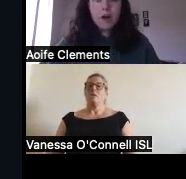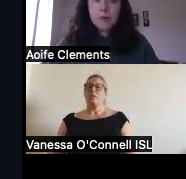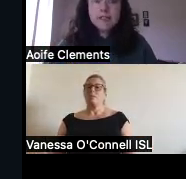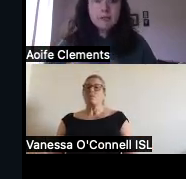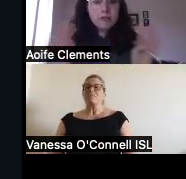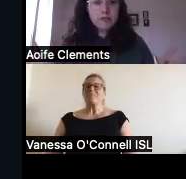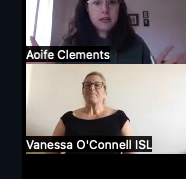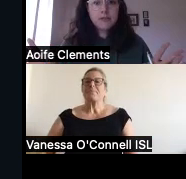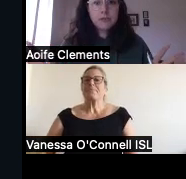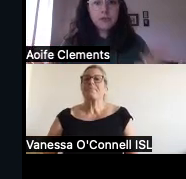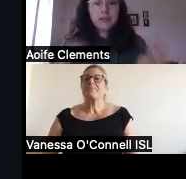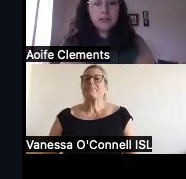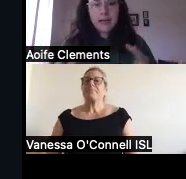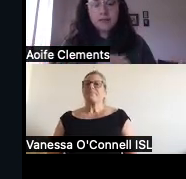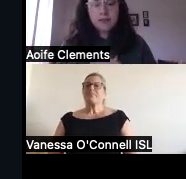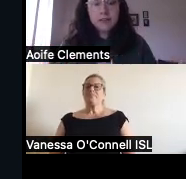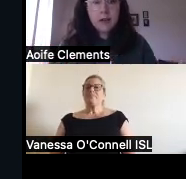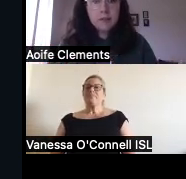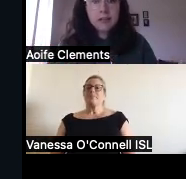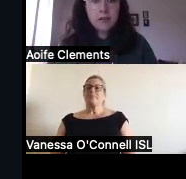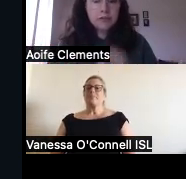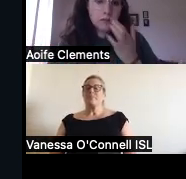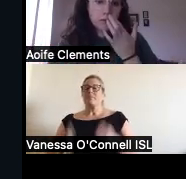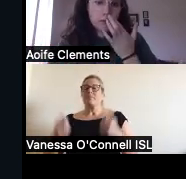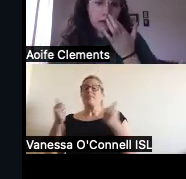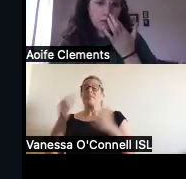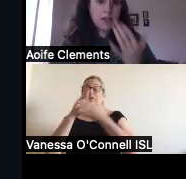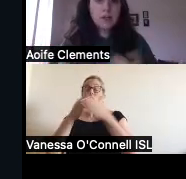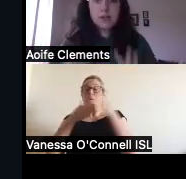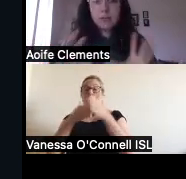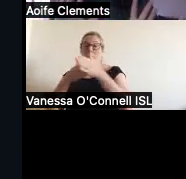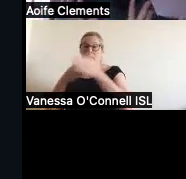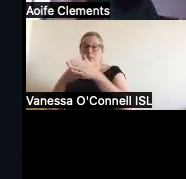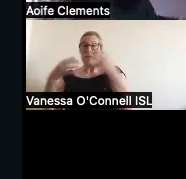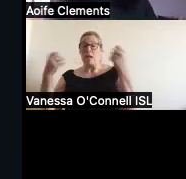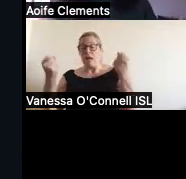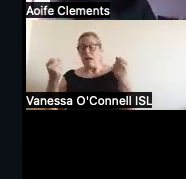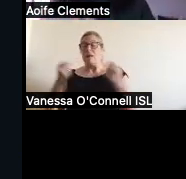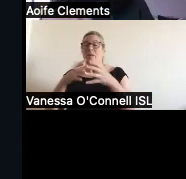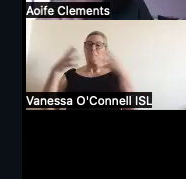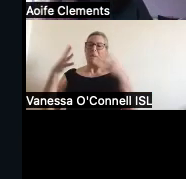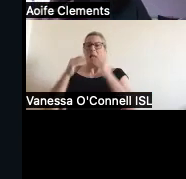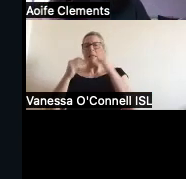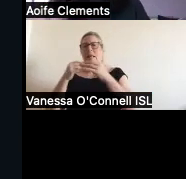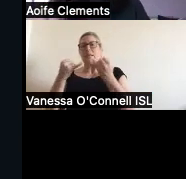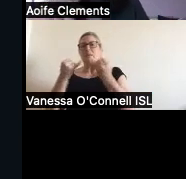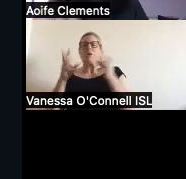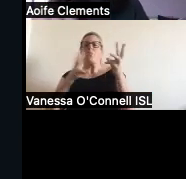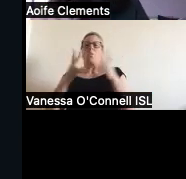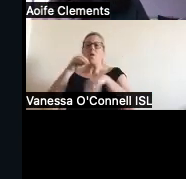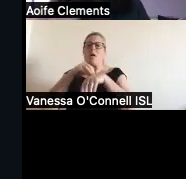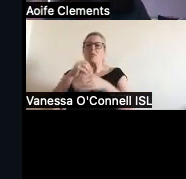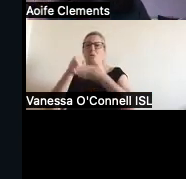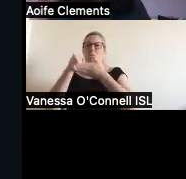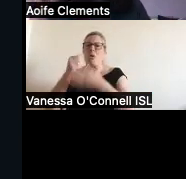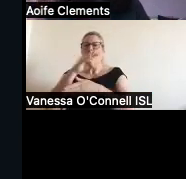are pretty similar to the rest of the world, but again, have these like particular undertones of Northern Ireland. So they include, like, the big ones that we are trying to work on are lack of support from the parties